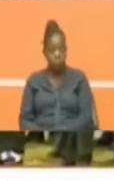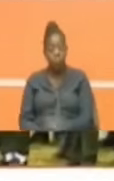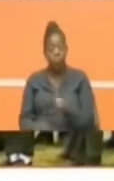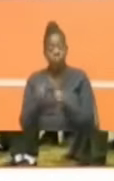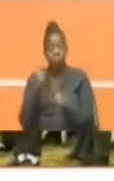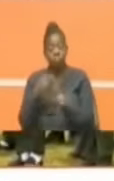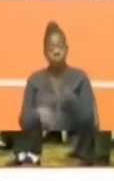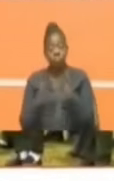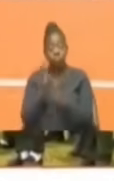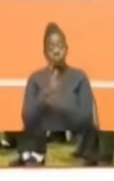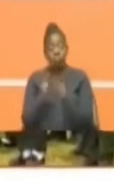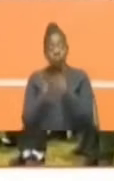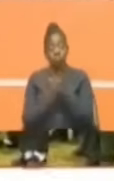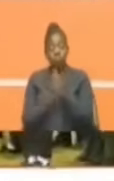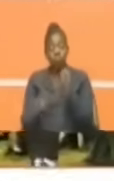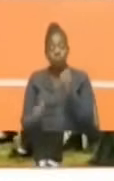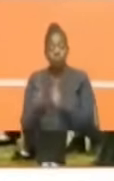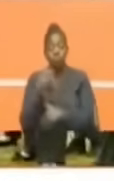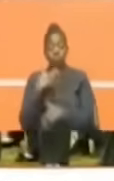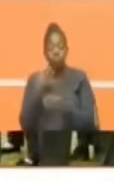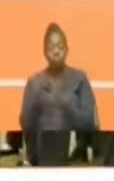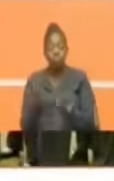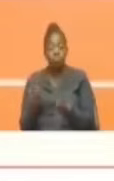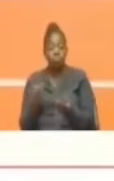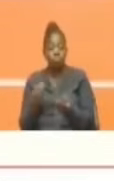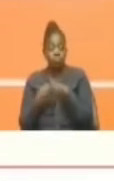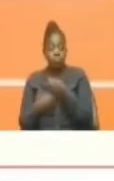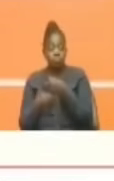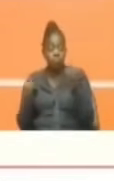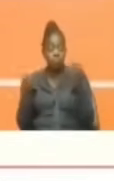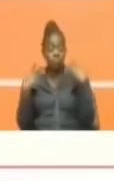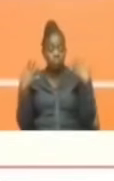Agasekundi bakubazimbira ebizimbe byebaagala n'okubakulira baasi y'essomero.